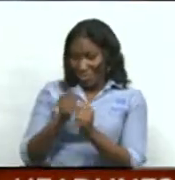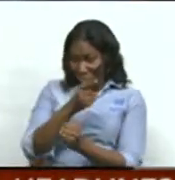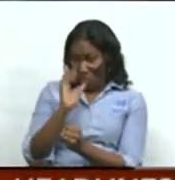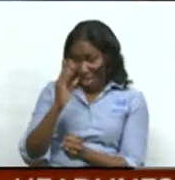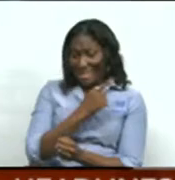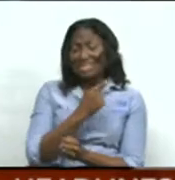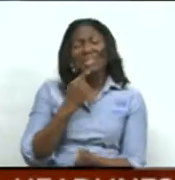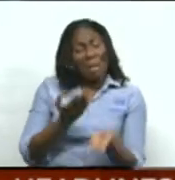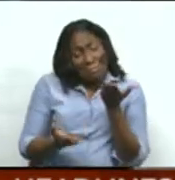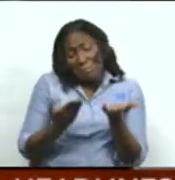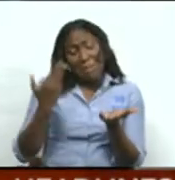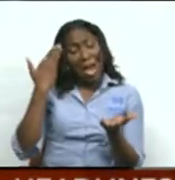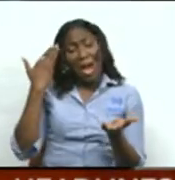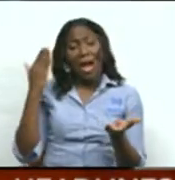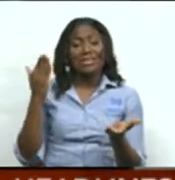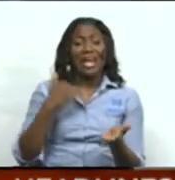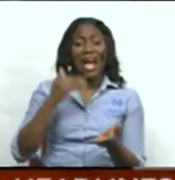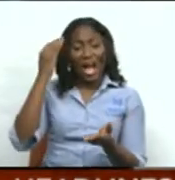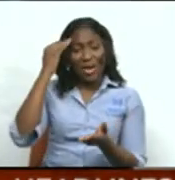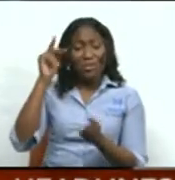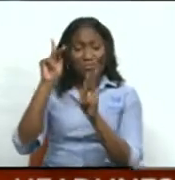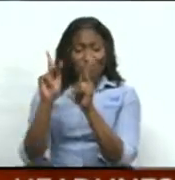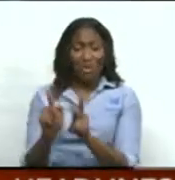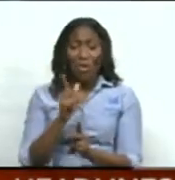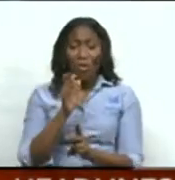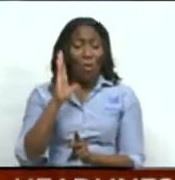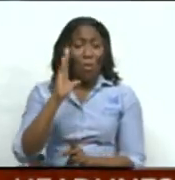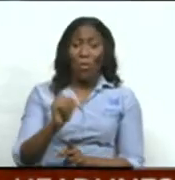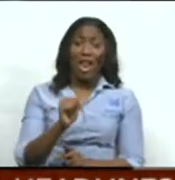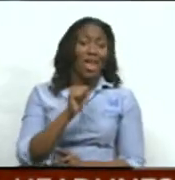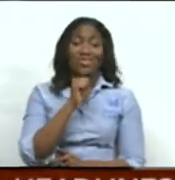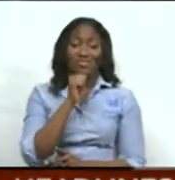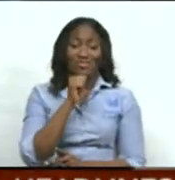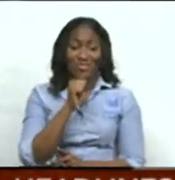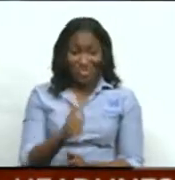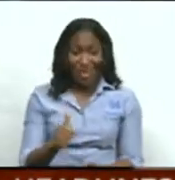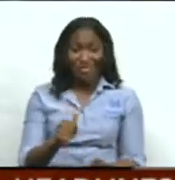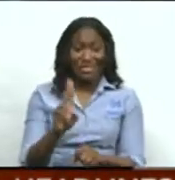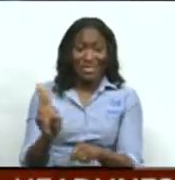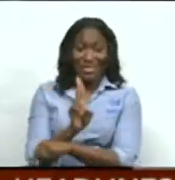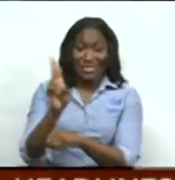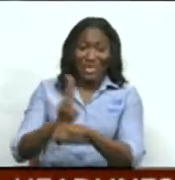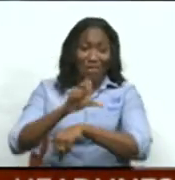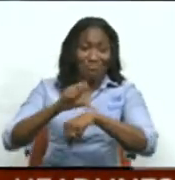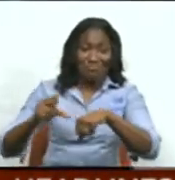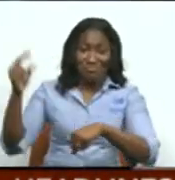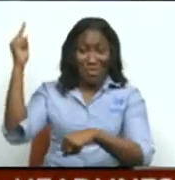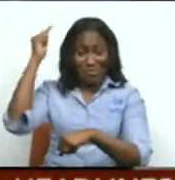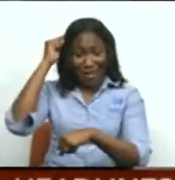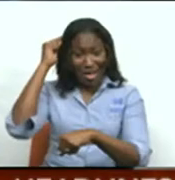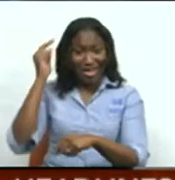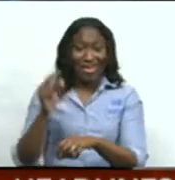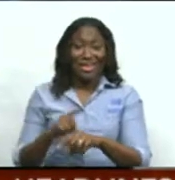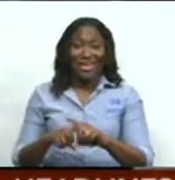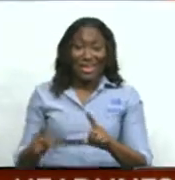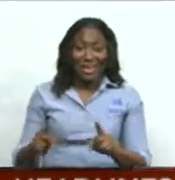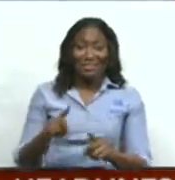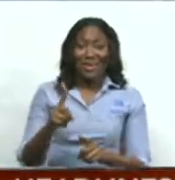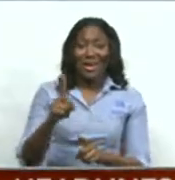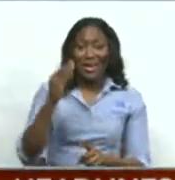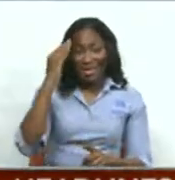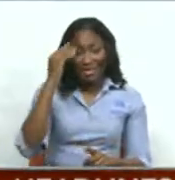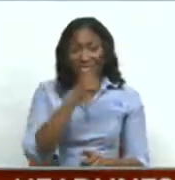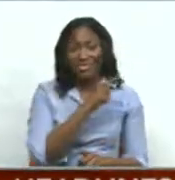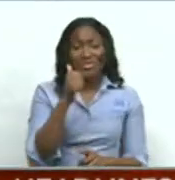just might. Who knows? I know someone who will not trade their God-given ability for that sort of technology. Khalifa McCollin. She got a